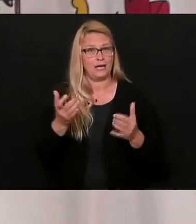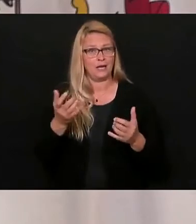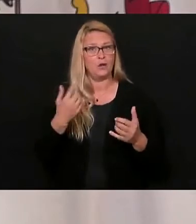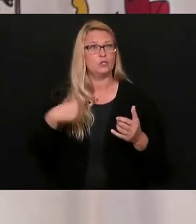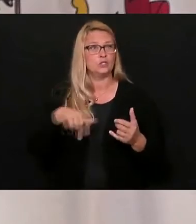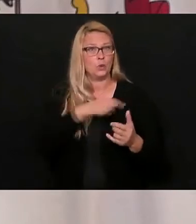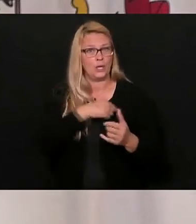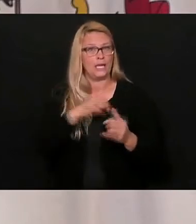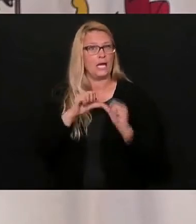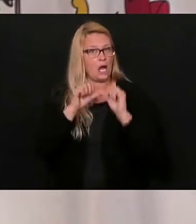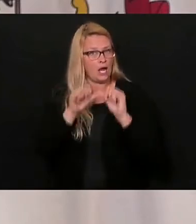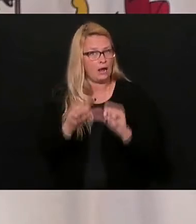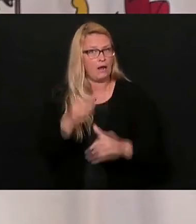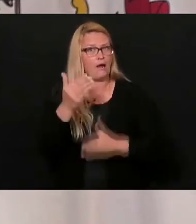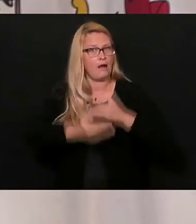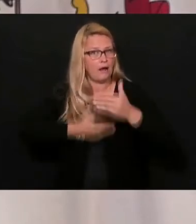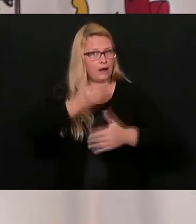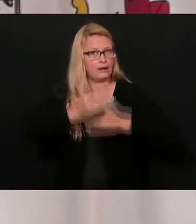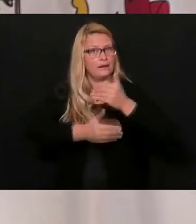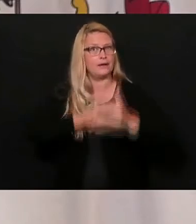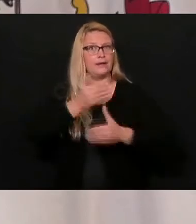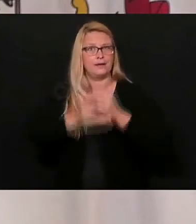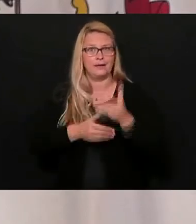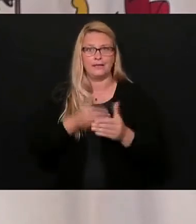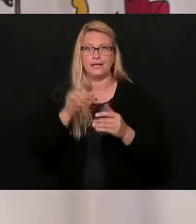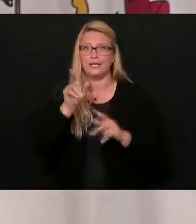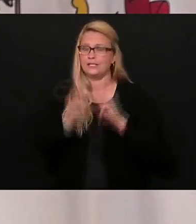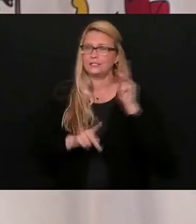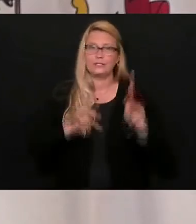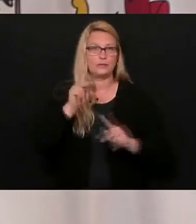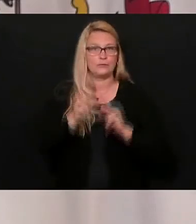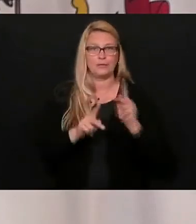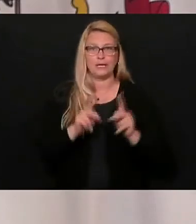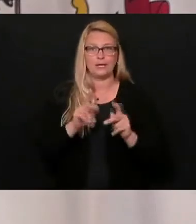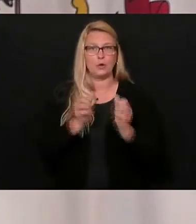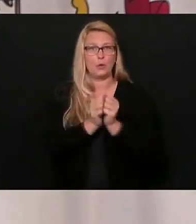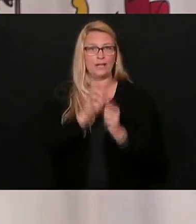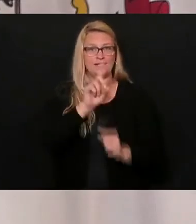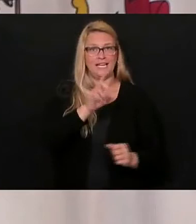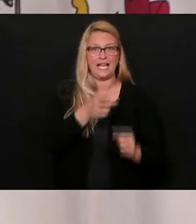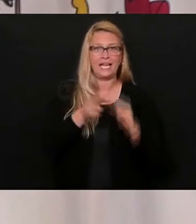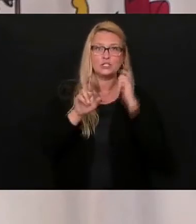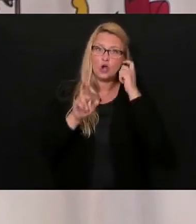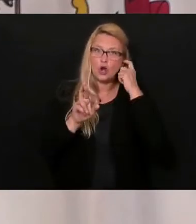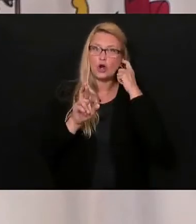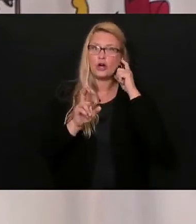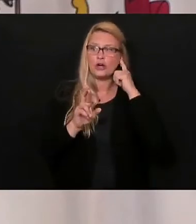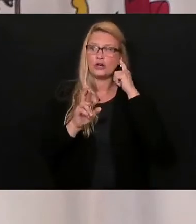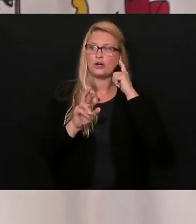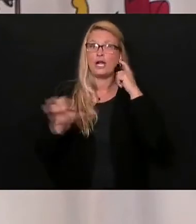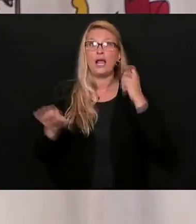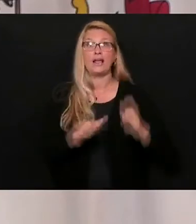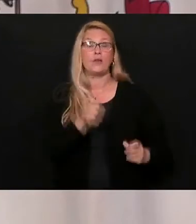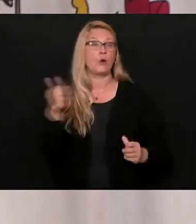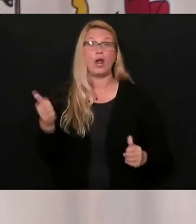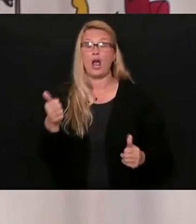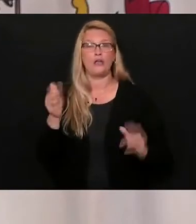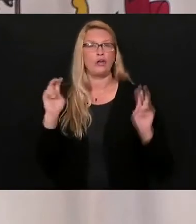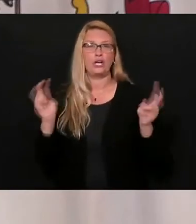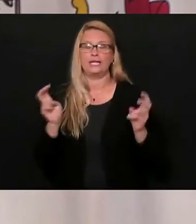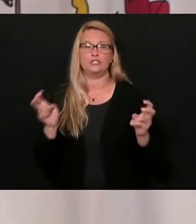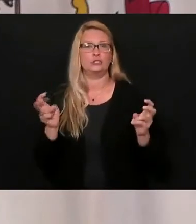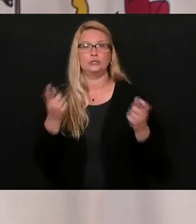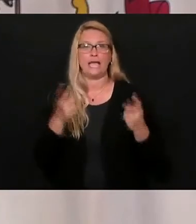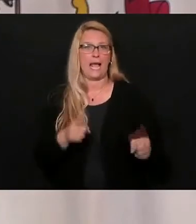on and on, you know, to the people within DHHR, and there was other